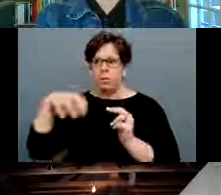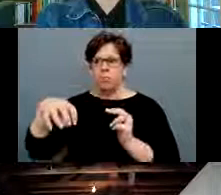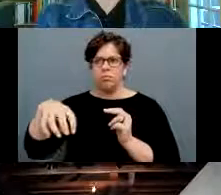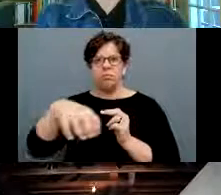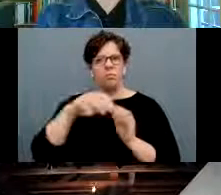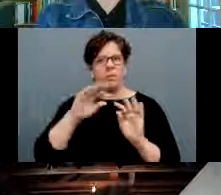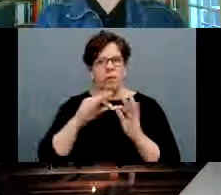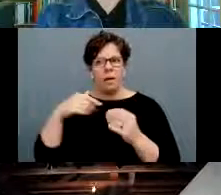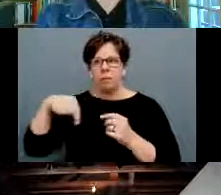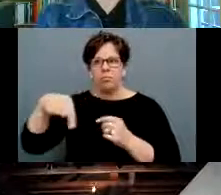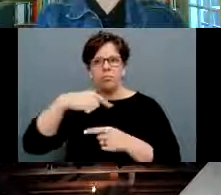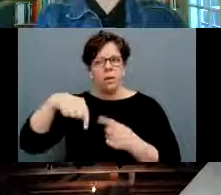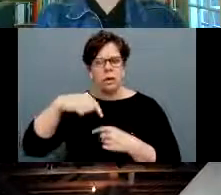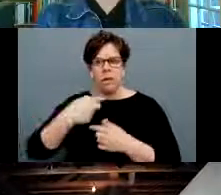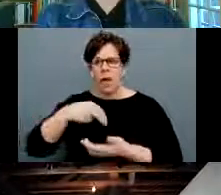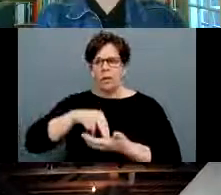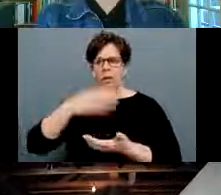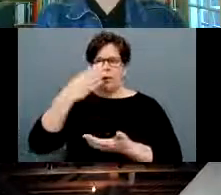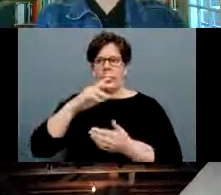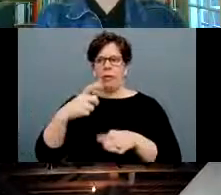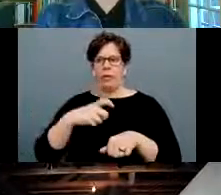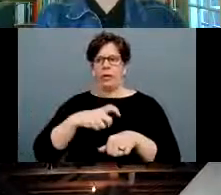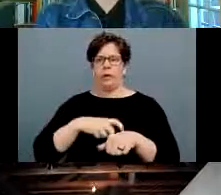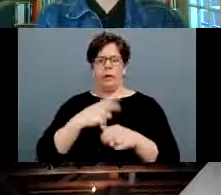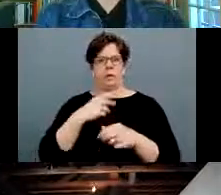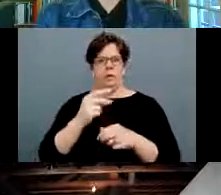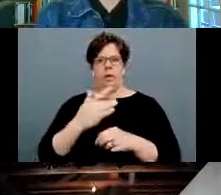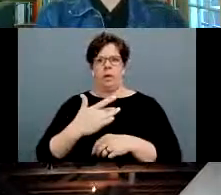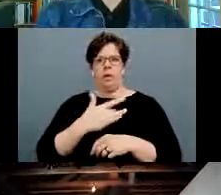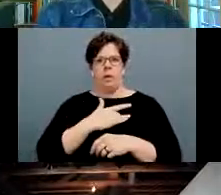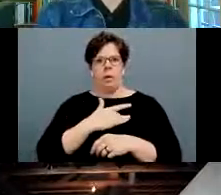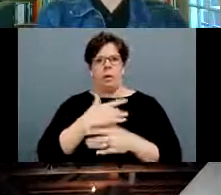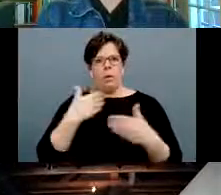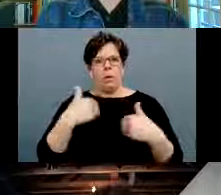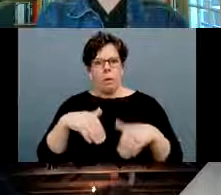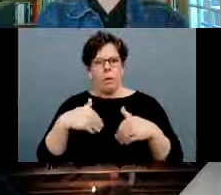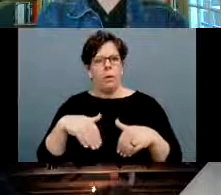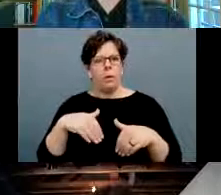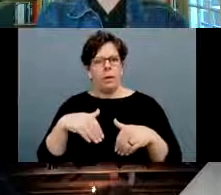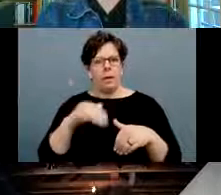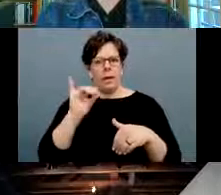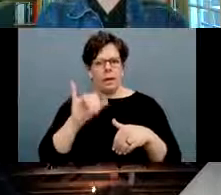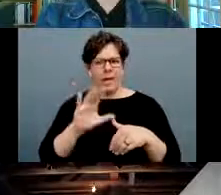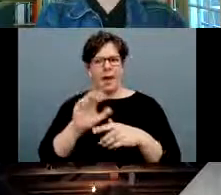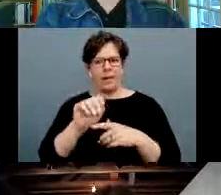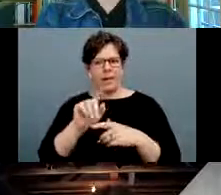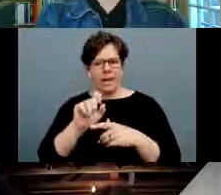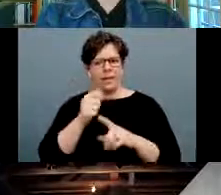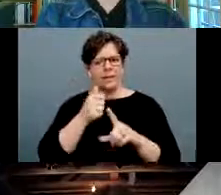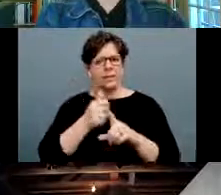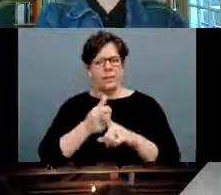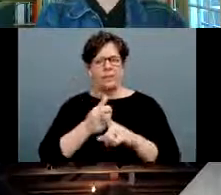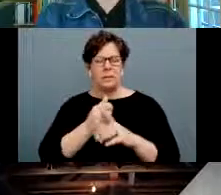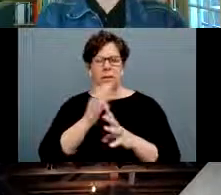in front of it for the first time, I was immediately struck by the magnitude of the fact that Castle produced myriad works